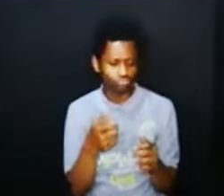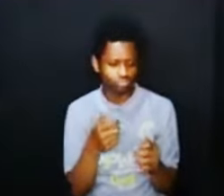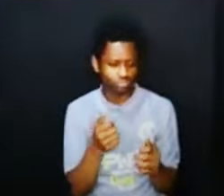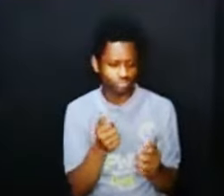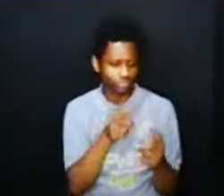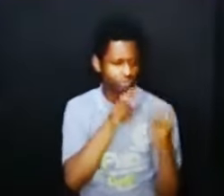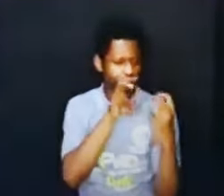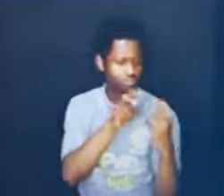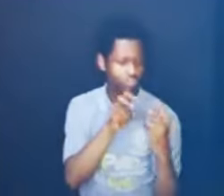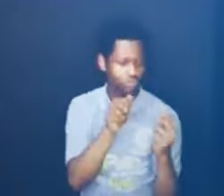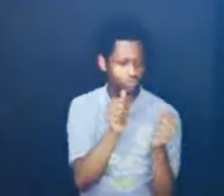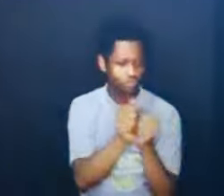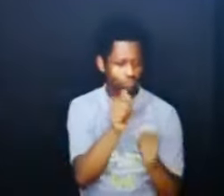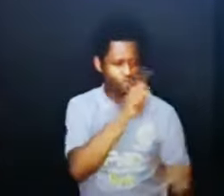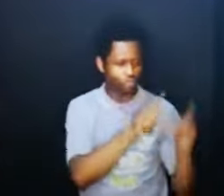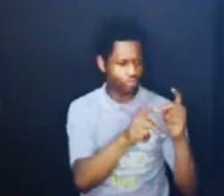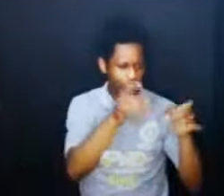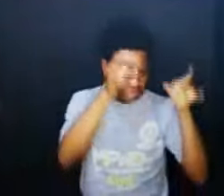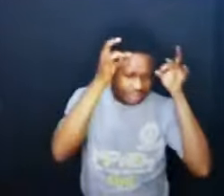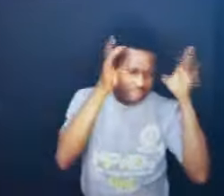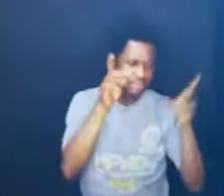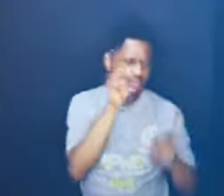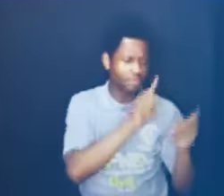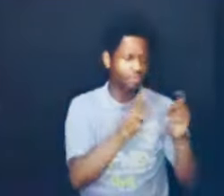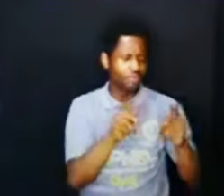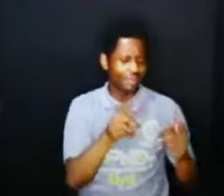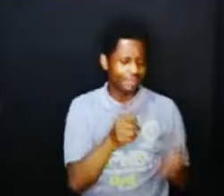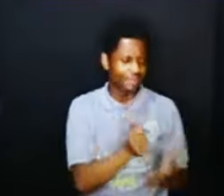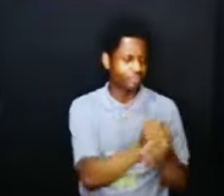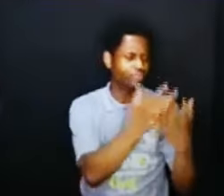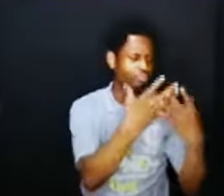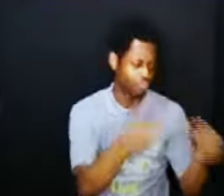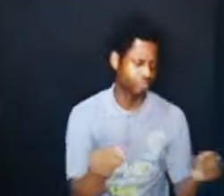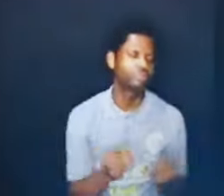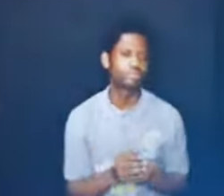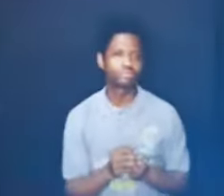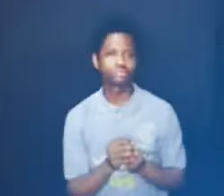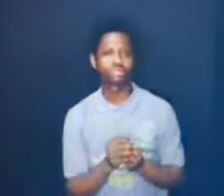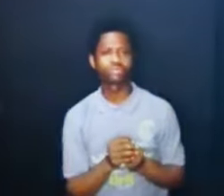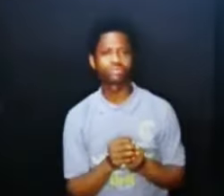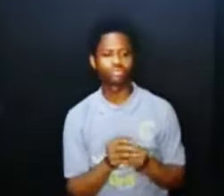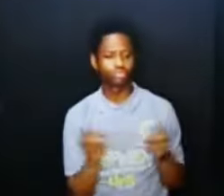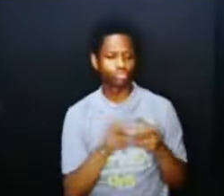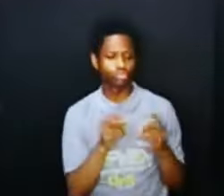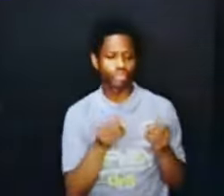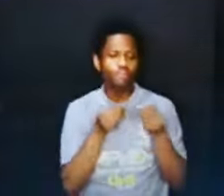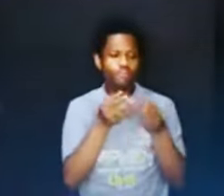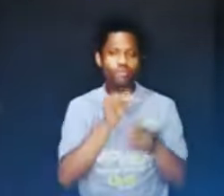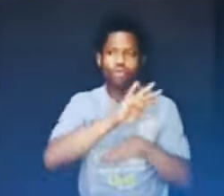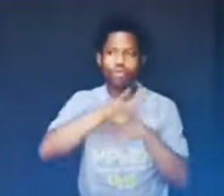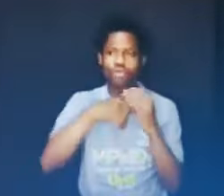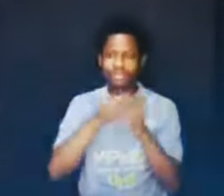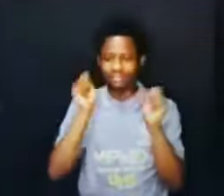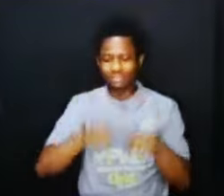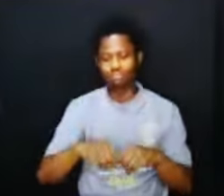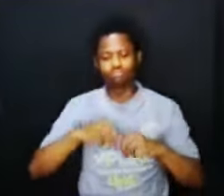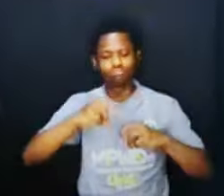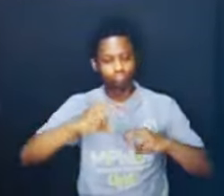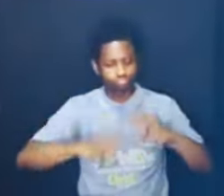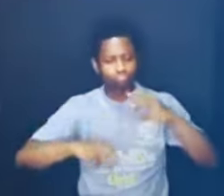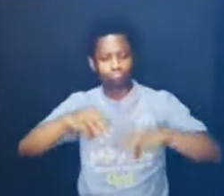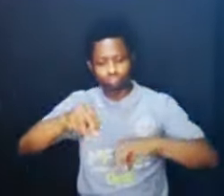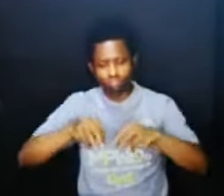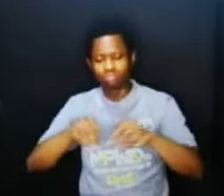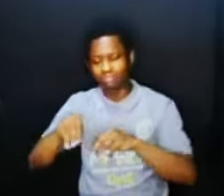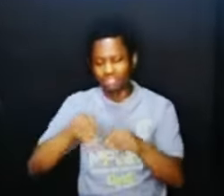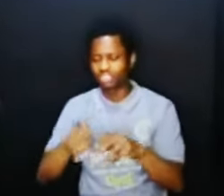ukwanya ubnibi ofaso edisadi eyejuma. To tell all of us that we can manage people. Na yinina yetu mi huna se yebetu